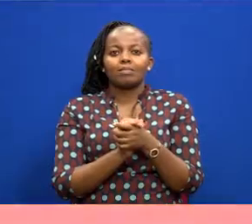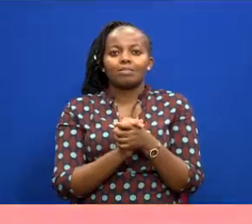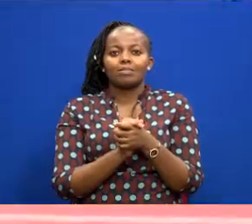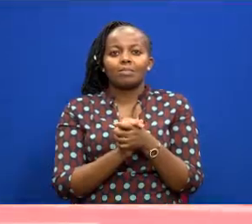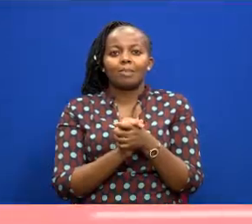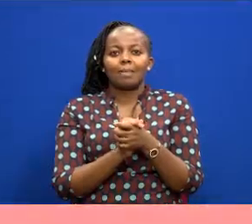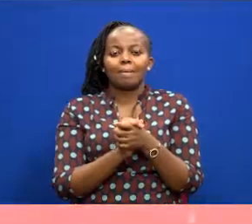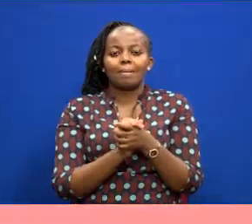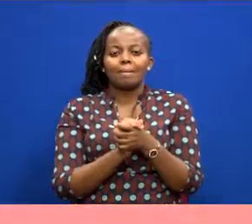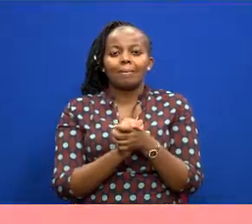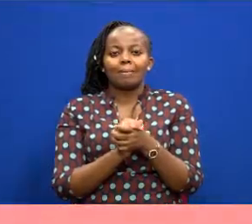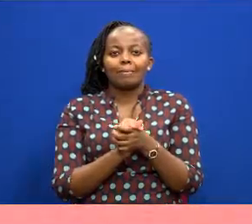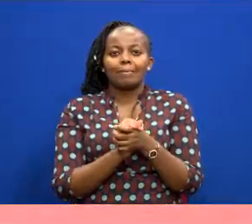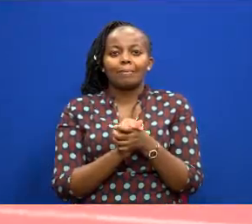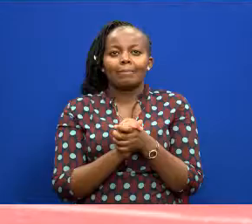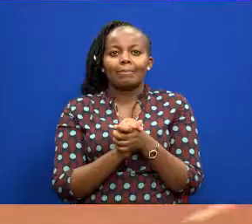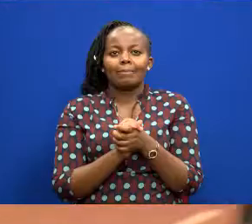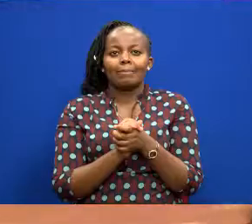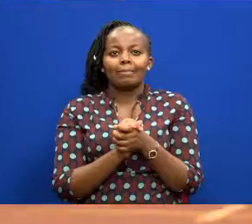There, going slowly.